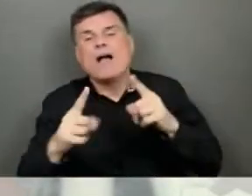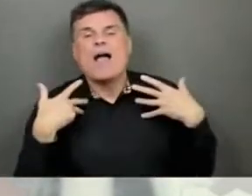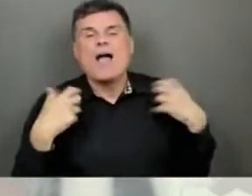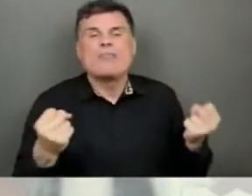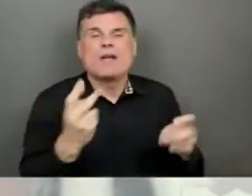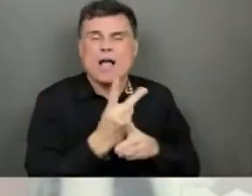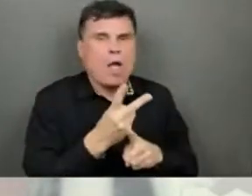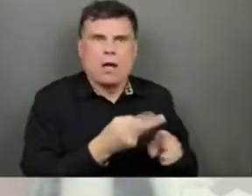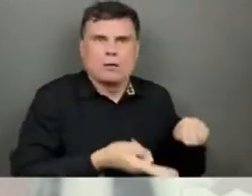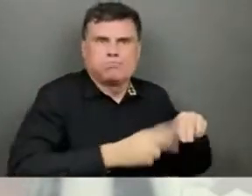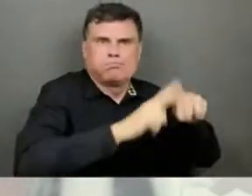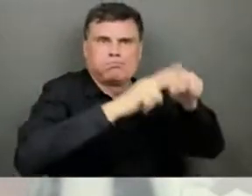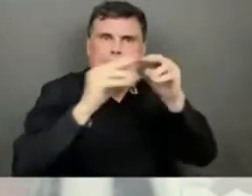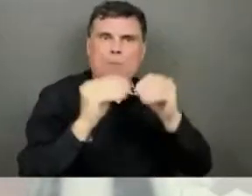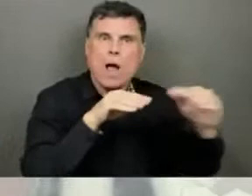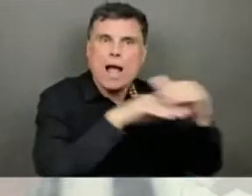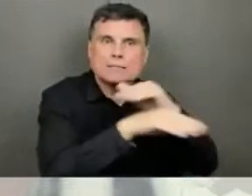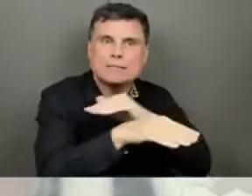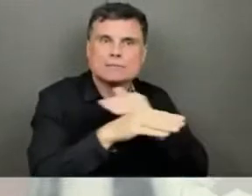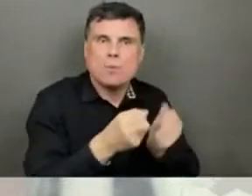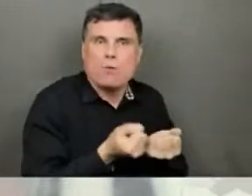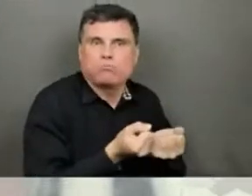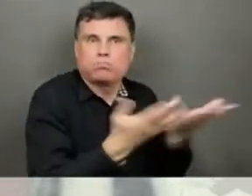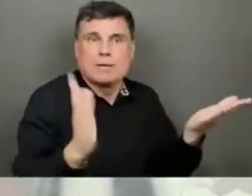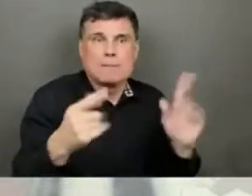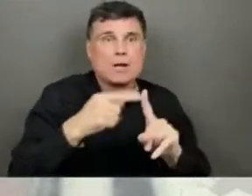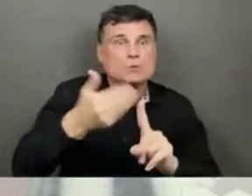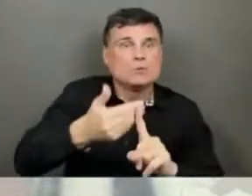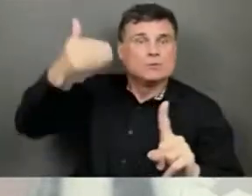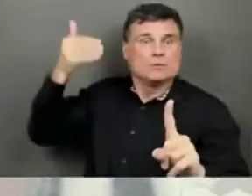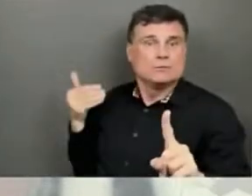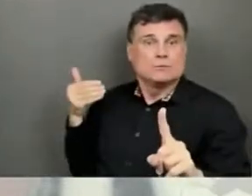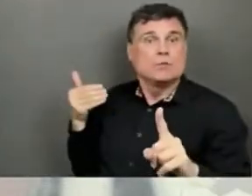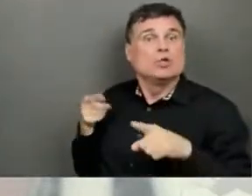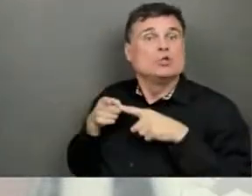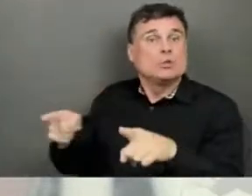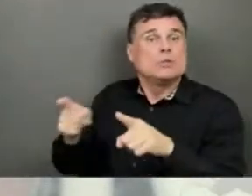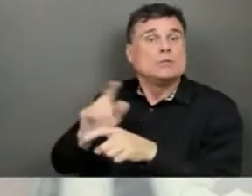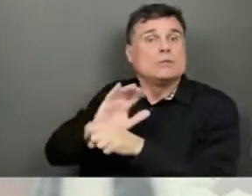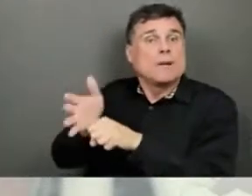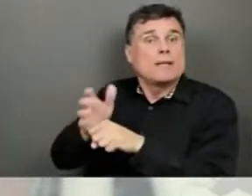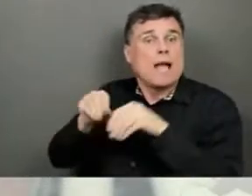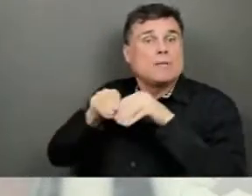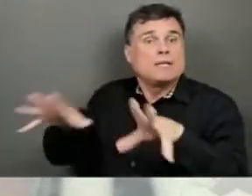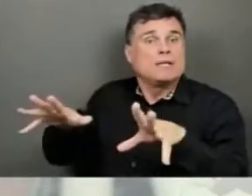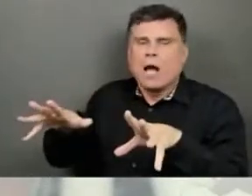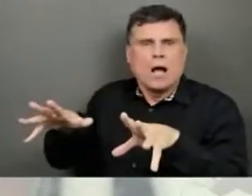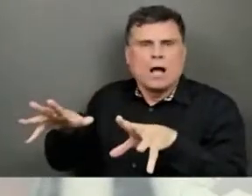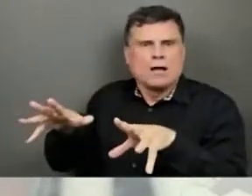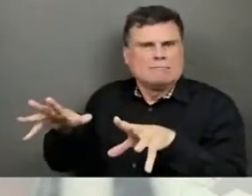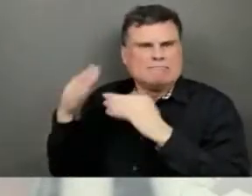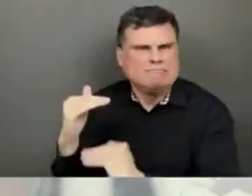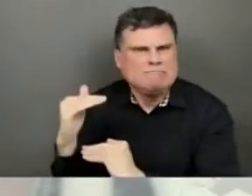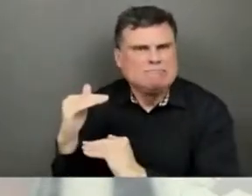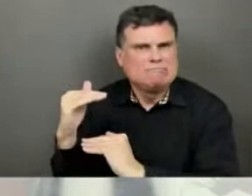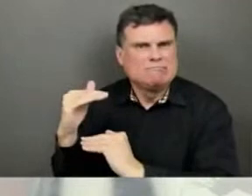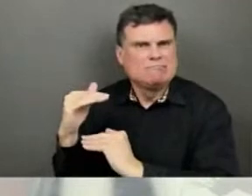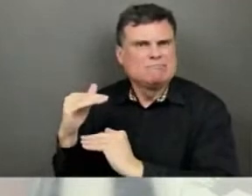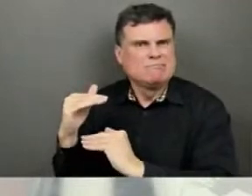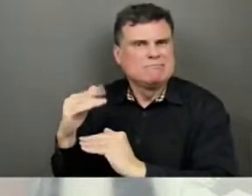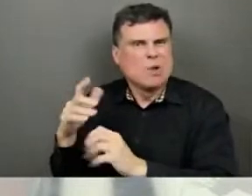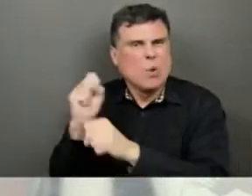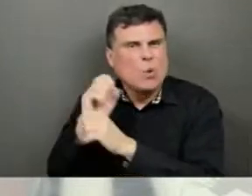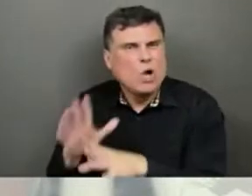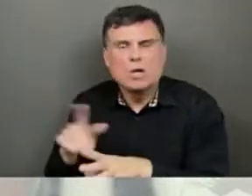years of the pandemic has been exceptional, and our healthcare workers have done extraordinary work. This morning, I had the